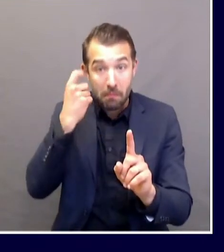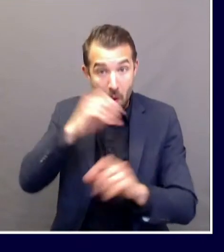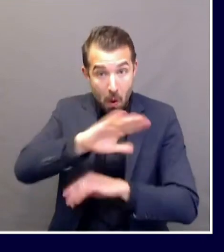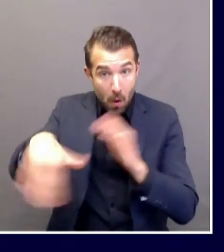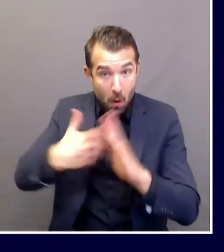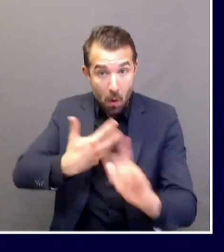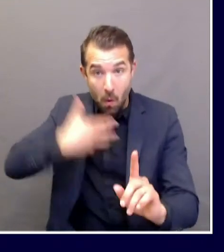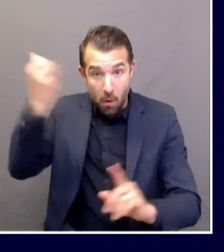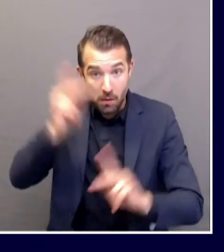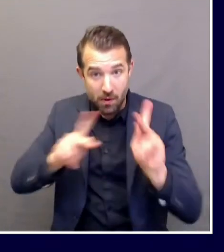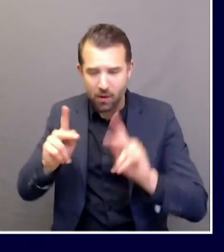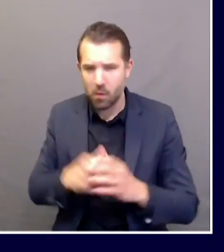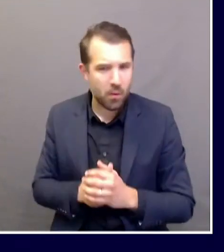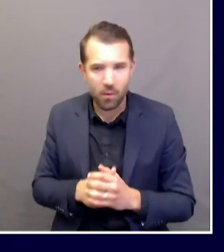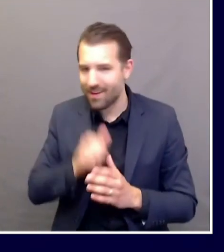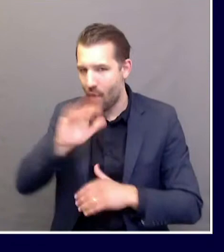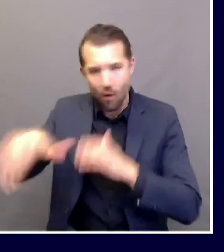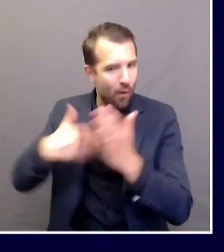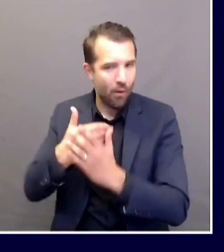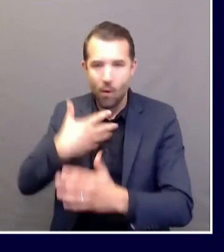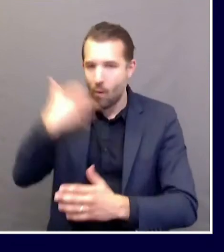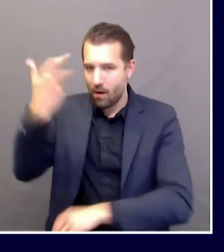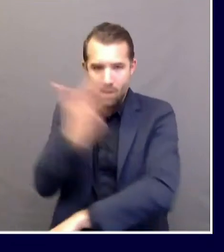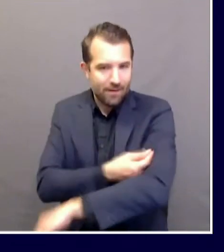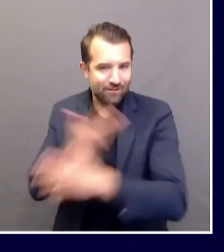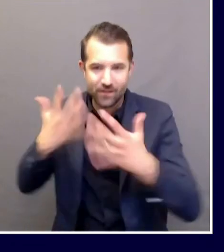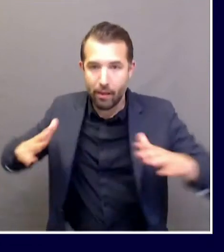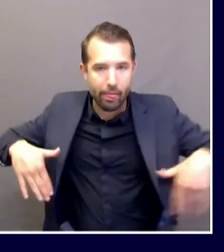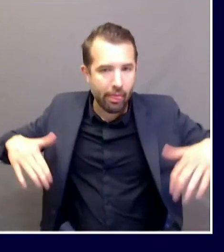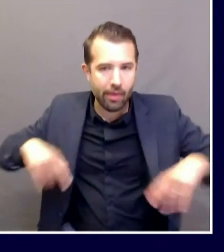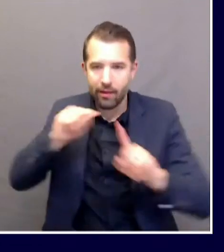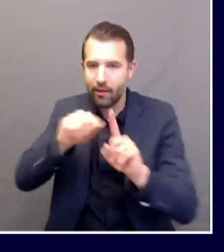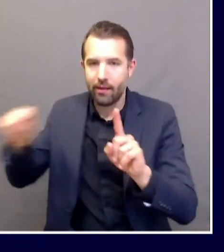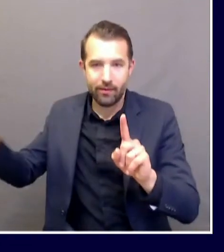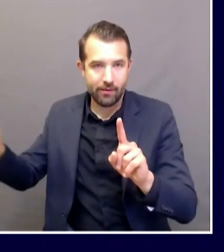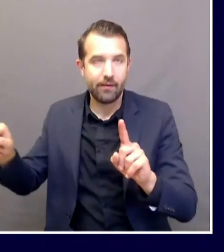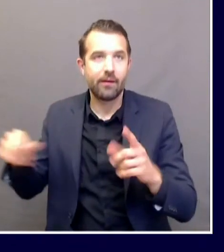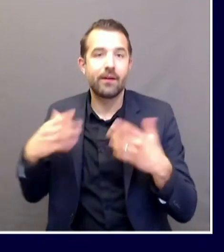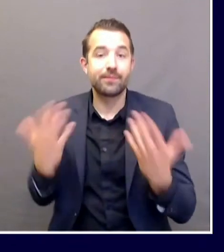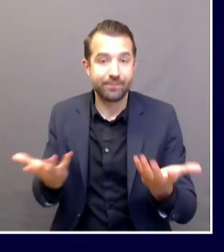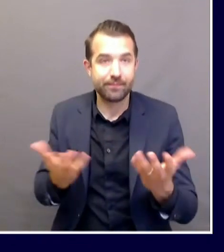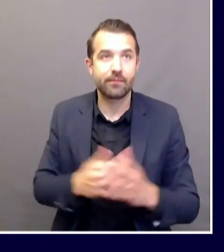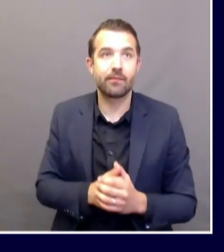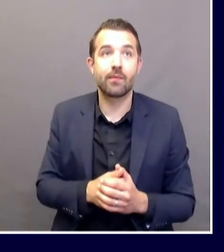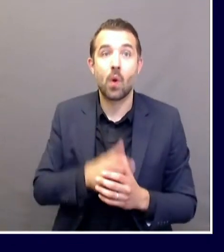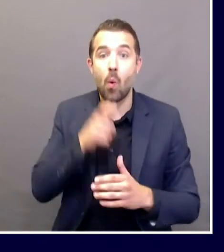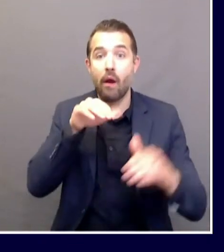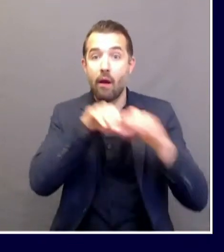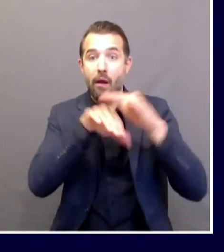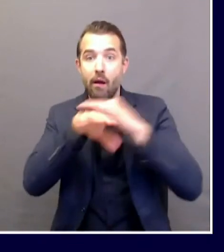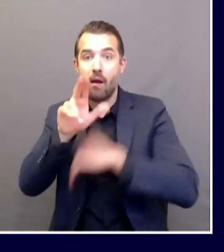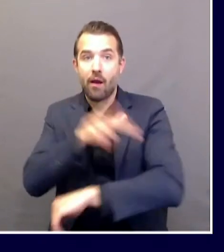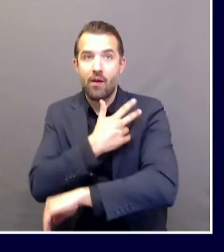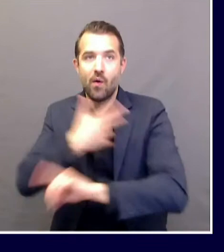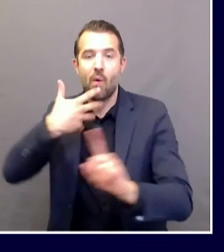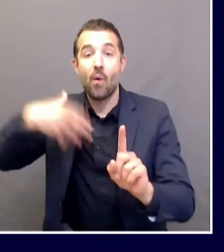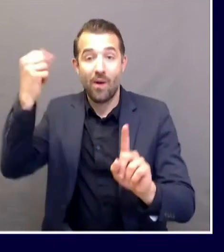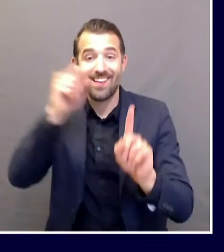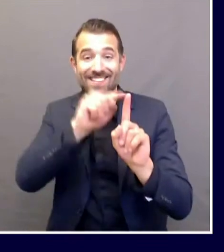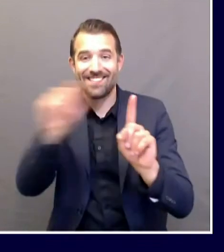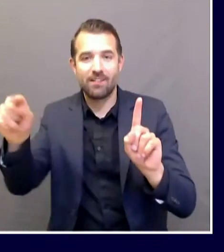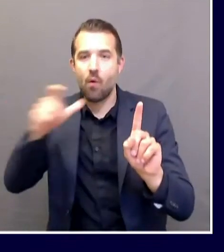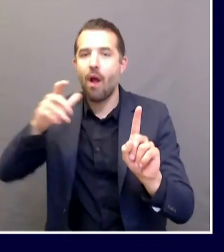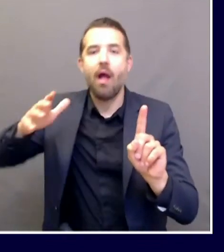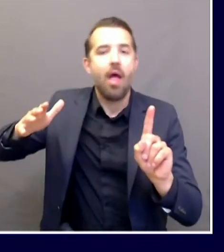is being driven by the fraction of folks who are not yet vaccinated. What do you think those numbers